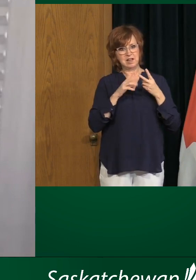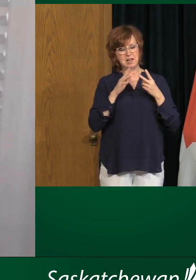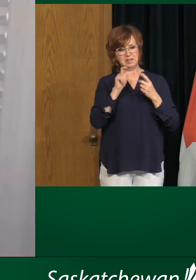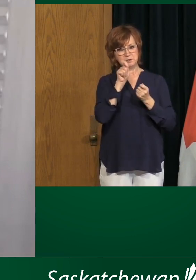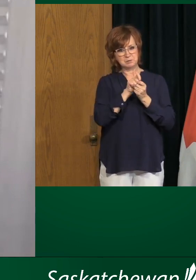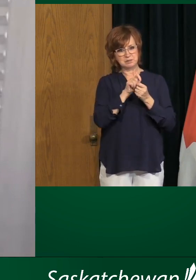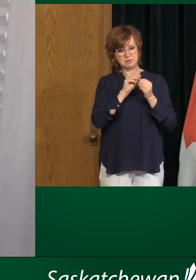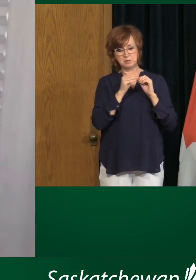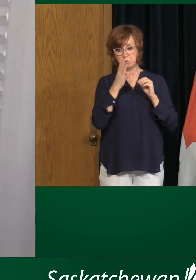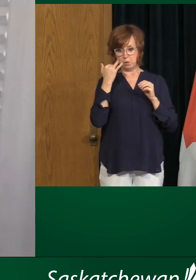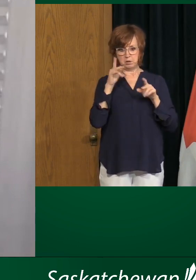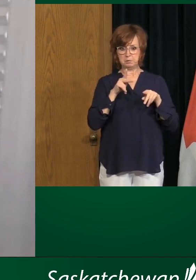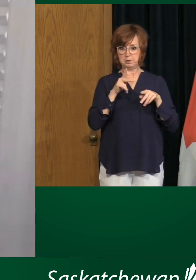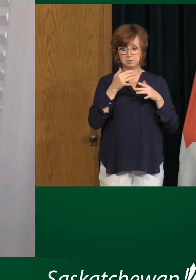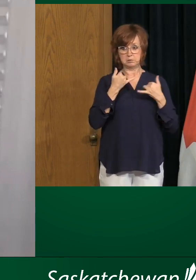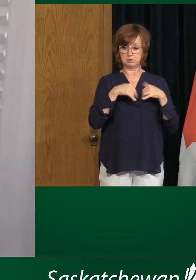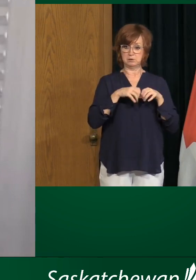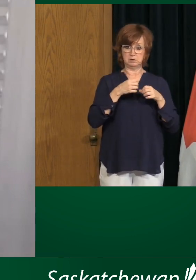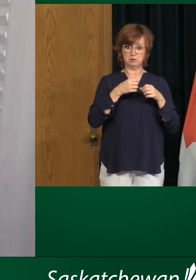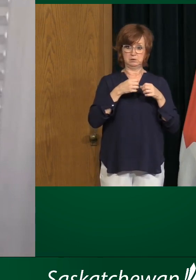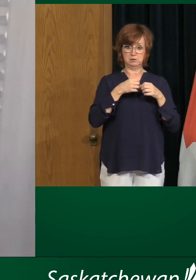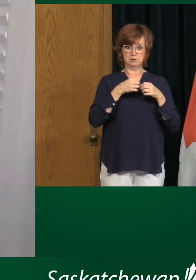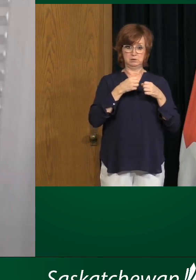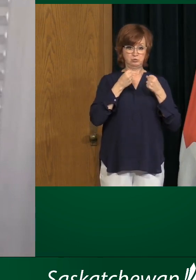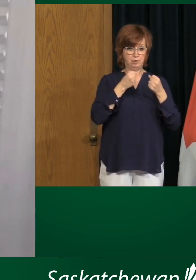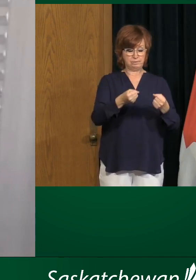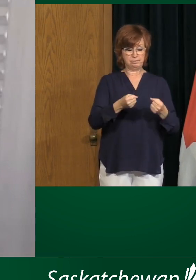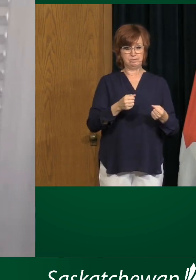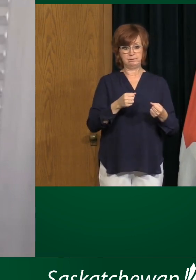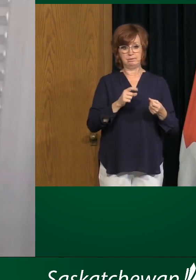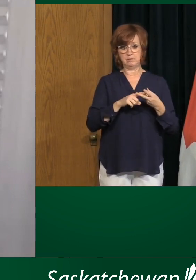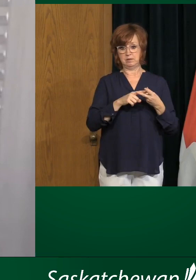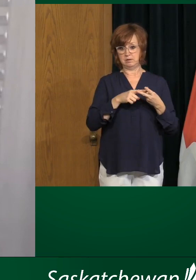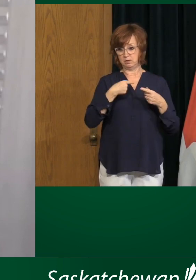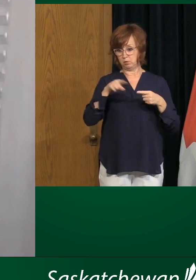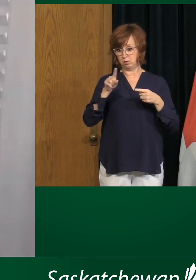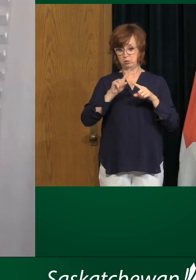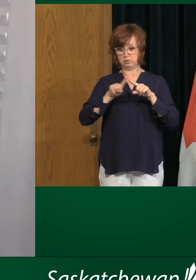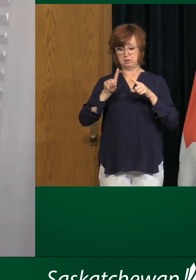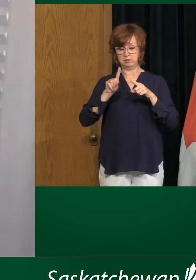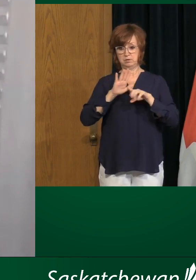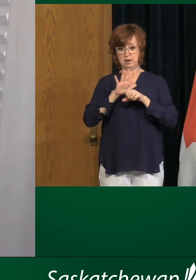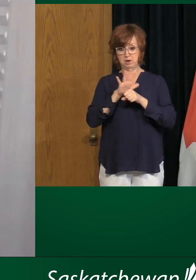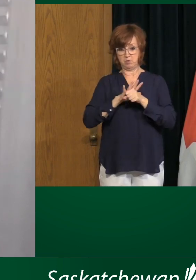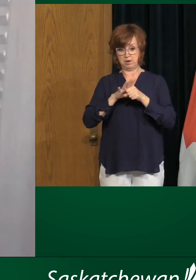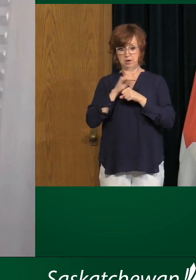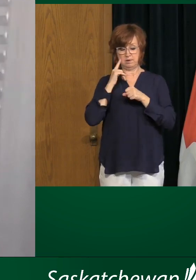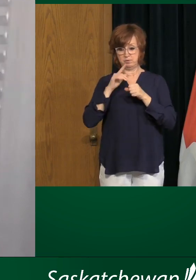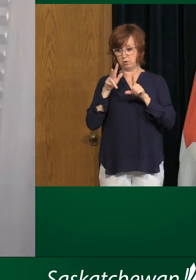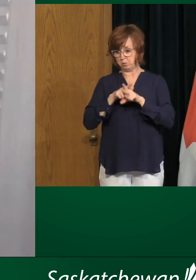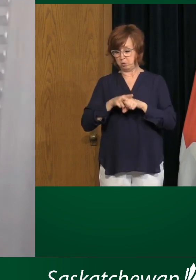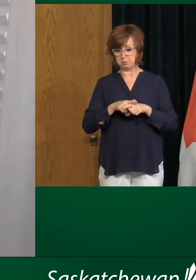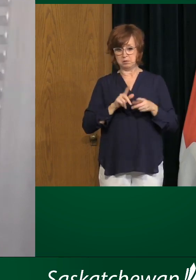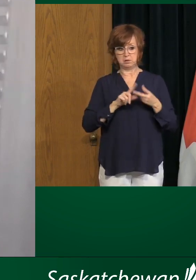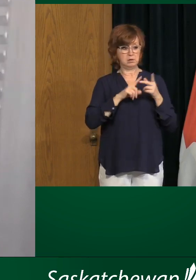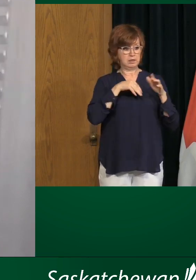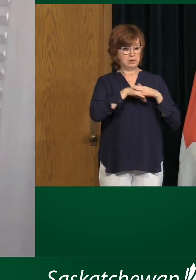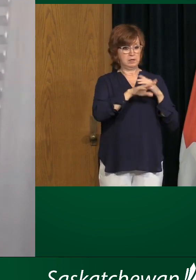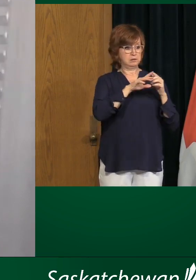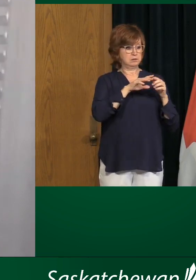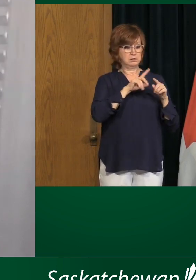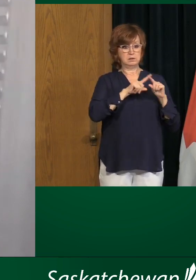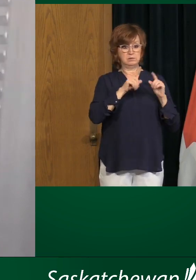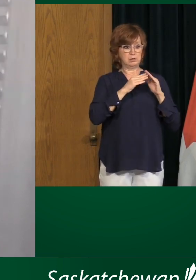to come to hospital or for appointments or any other number of activities. And so while